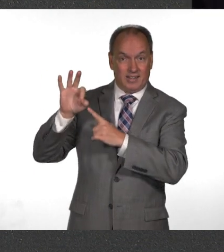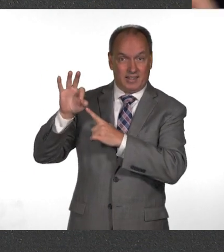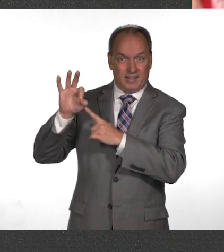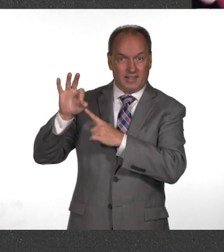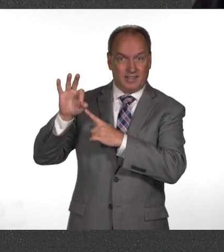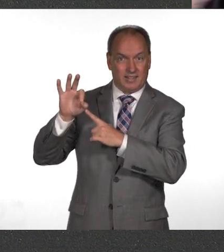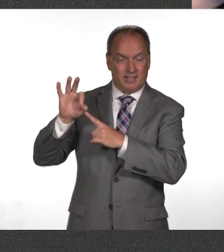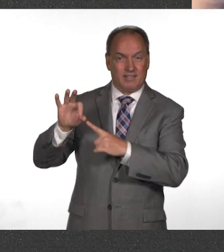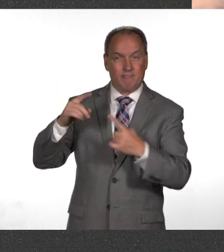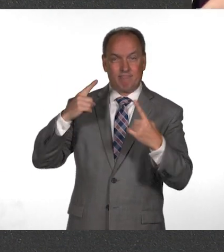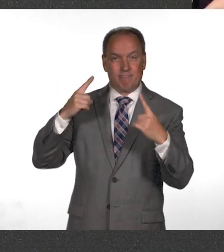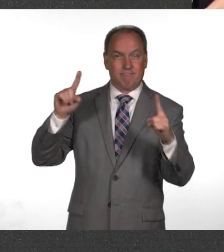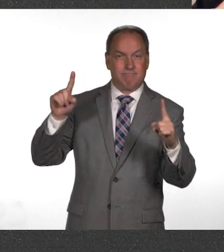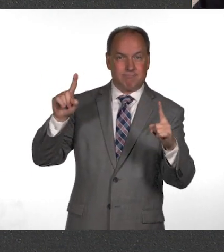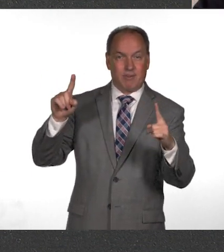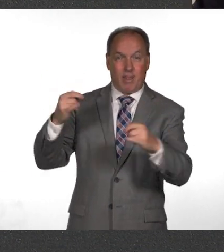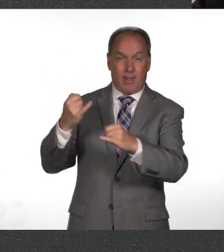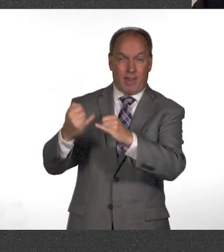9.